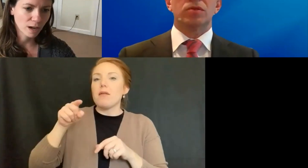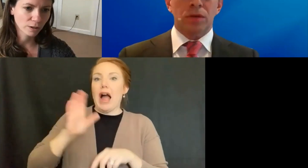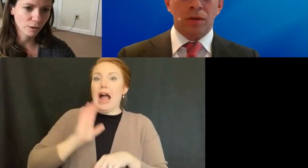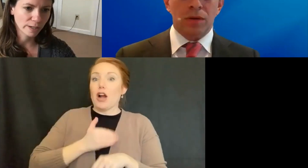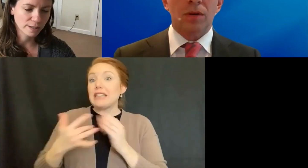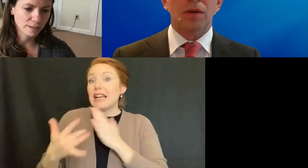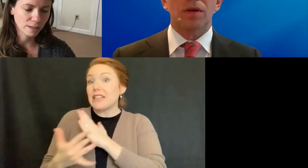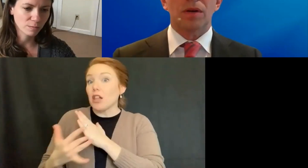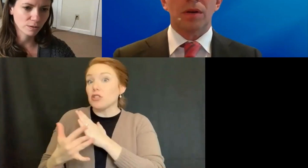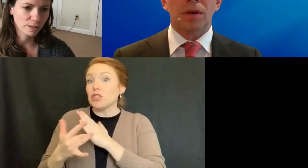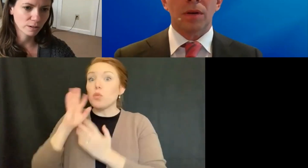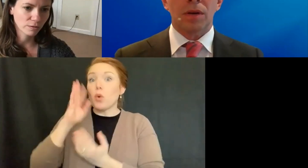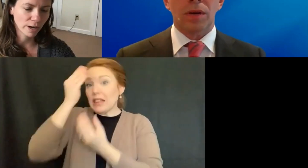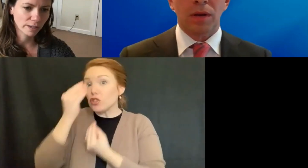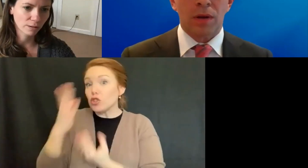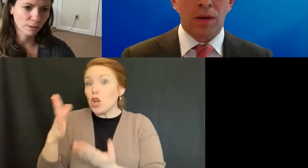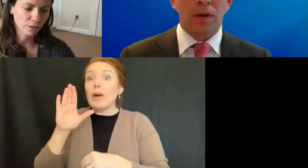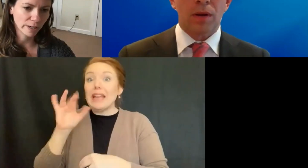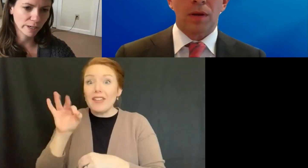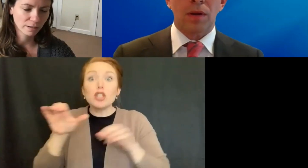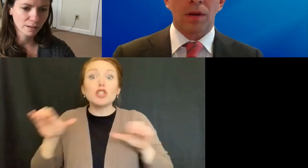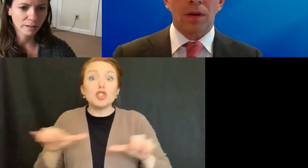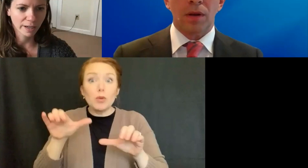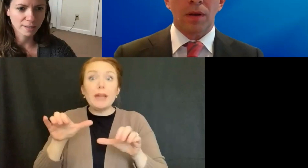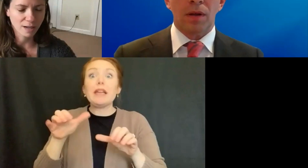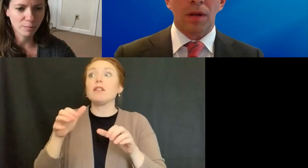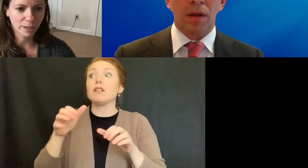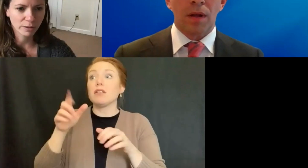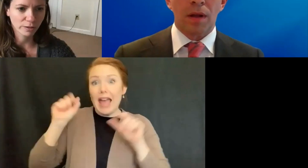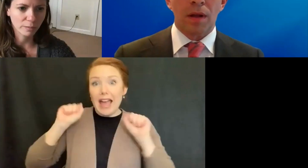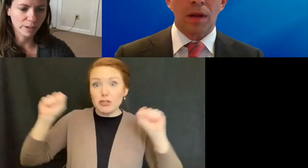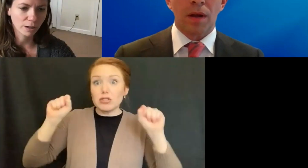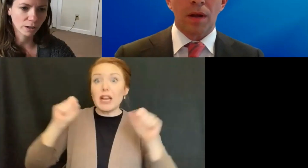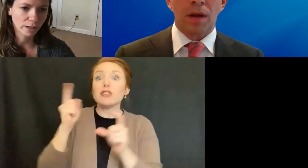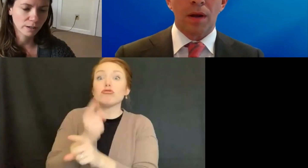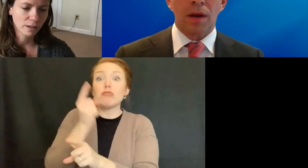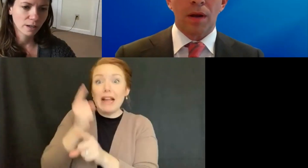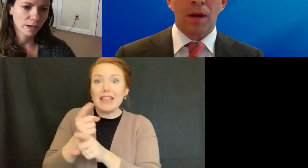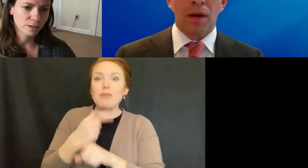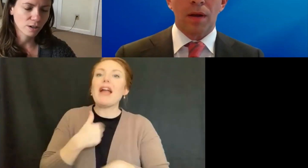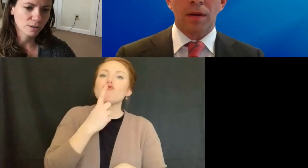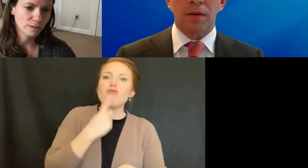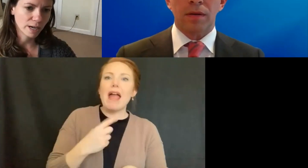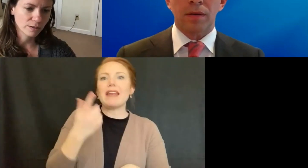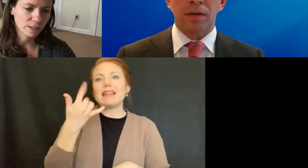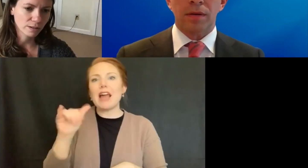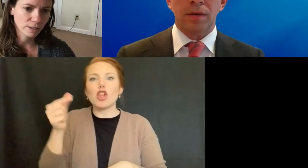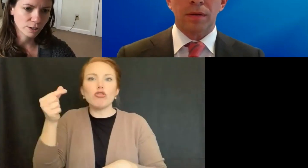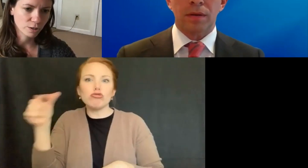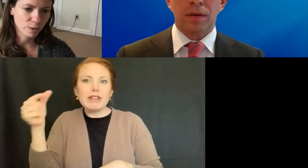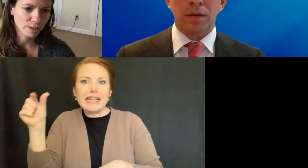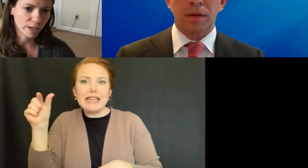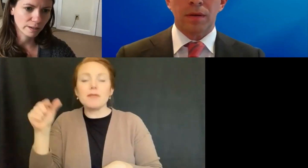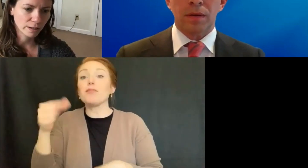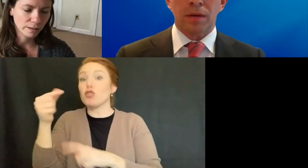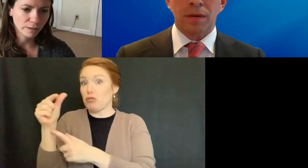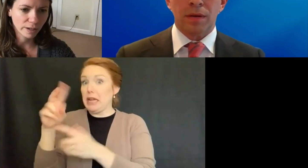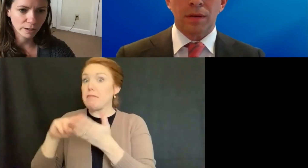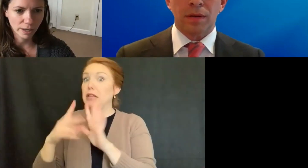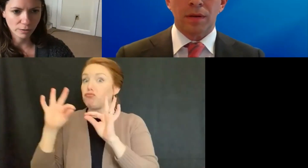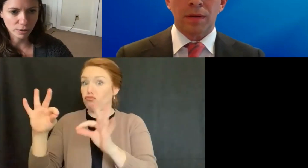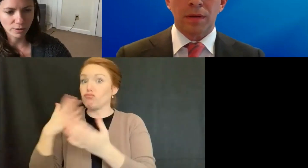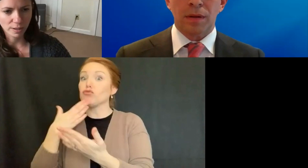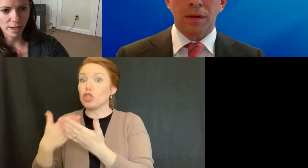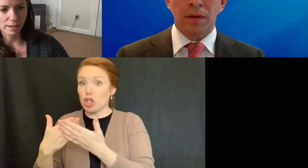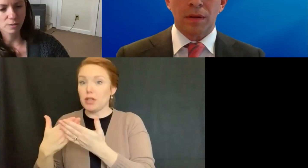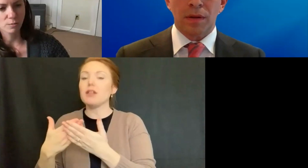we use a color coding system. So it's either red, yellow, or green, like a stoplight with green being good. And it's also down to a single digit %. And then you